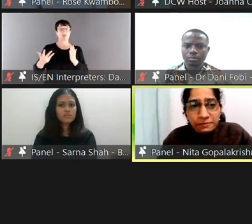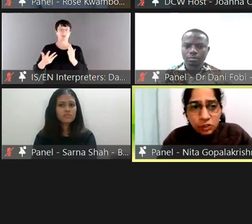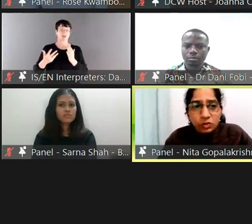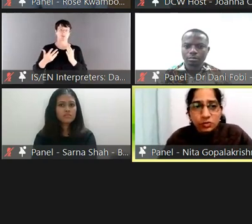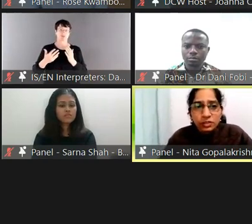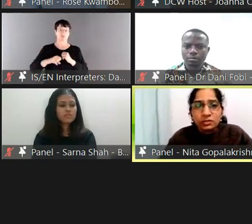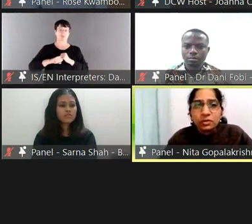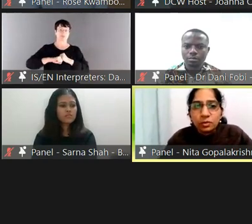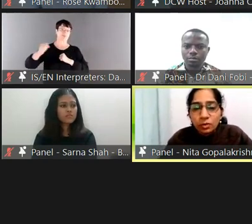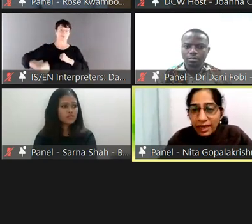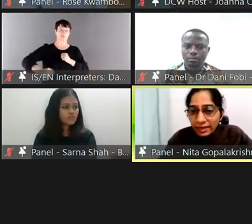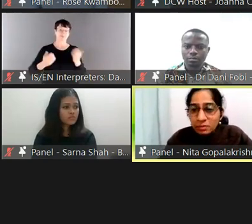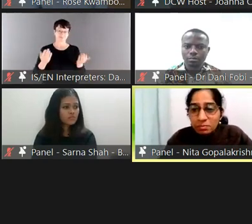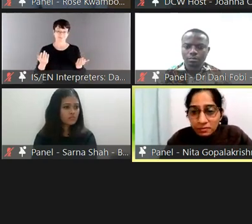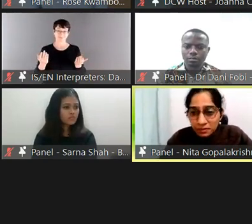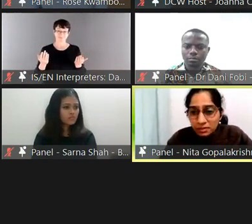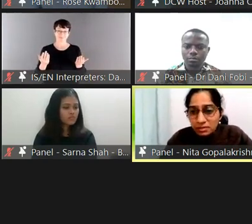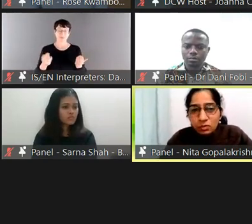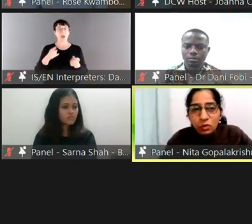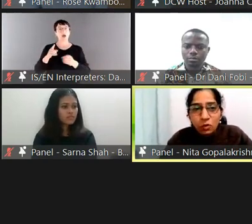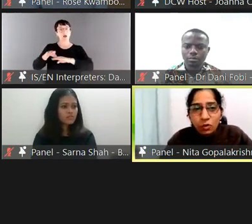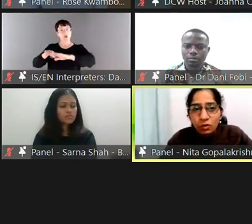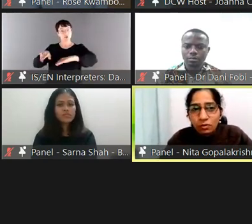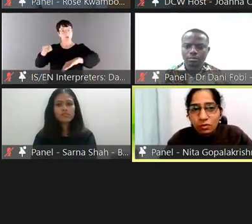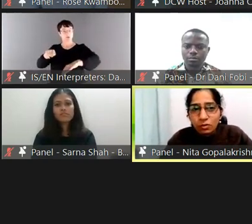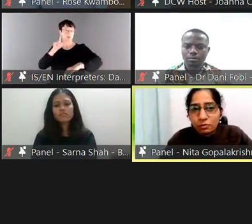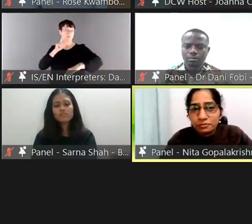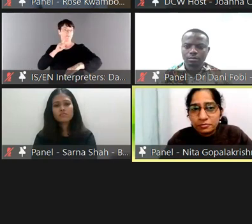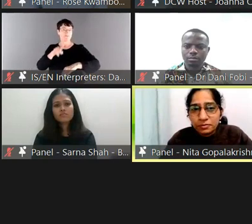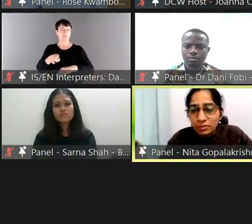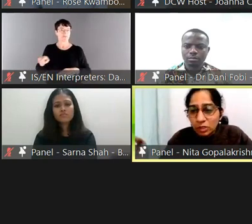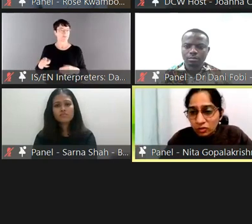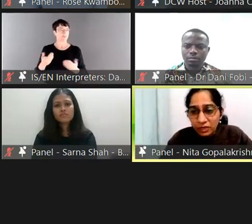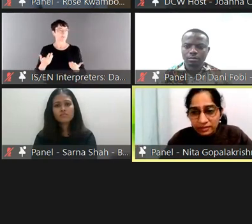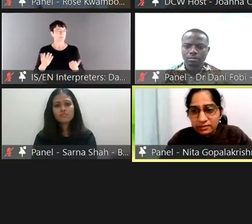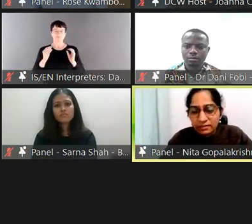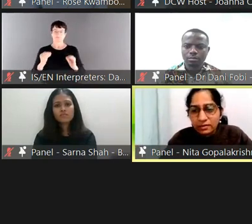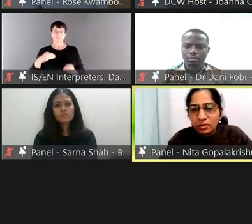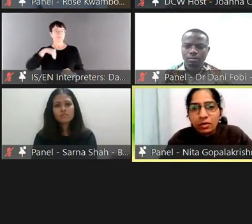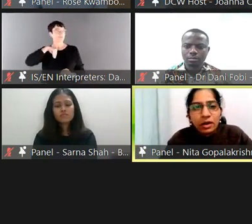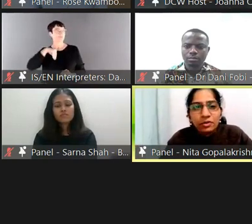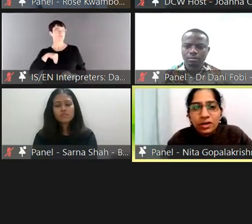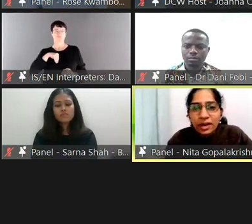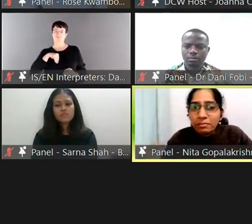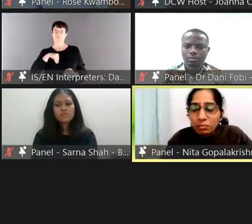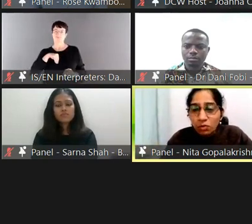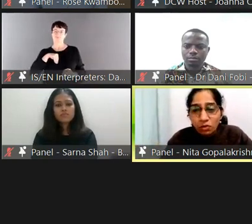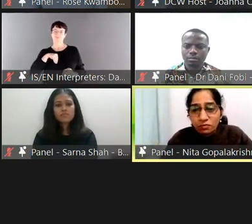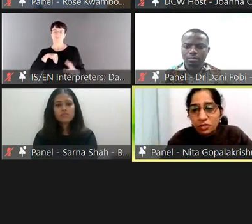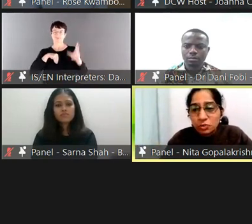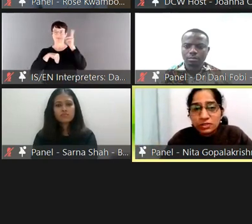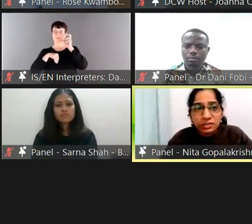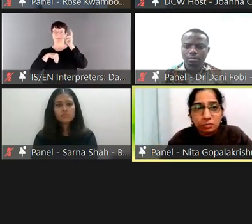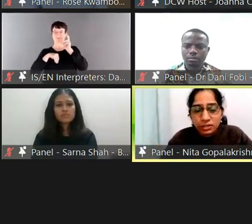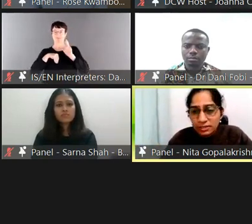So deaf children who lack the benefit of hearing rely more